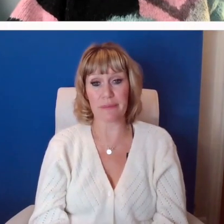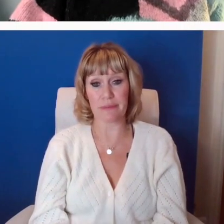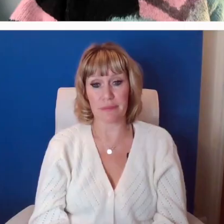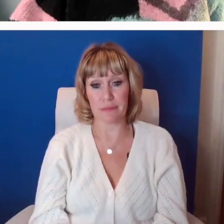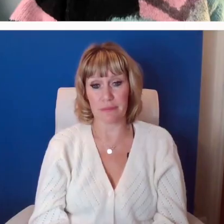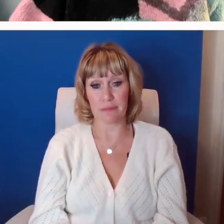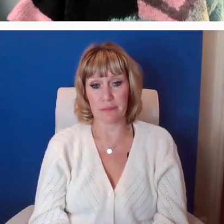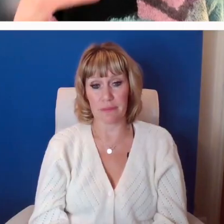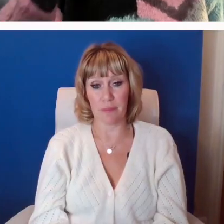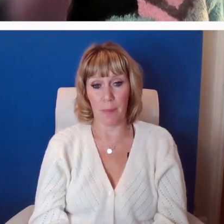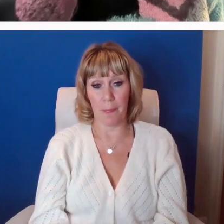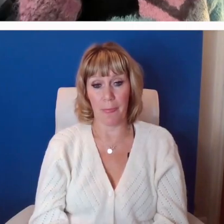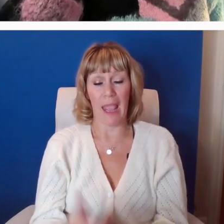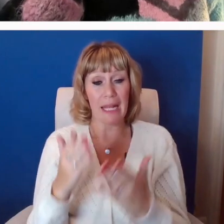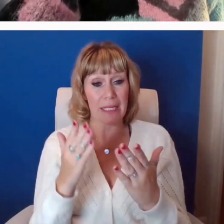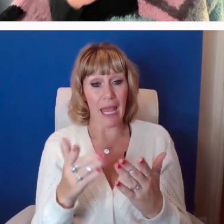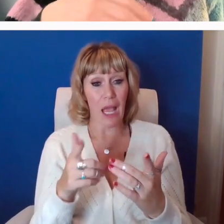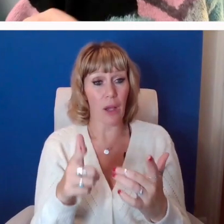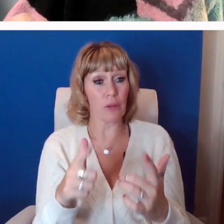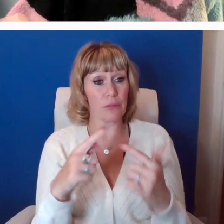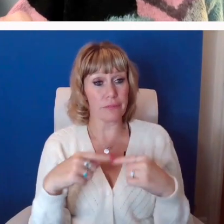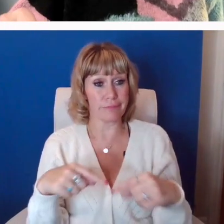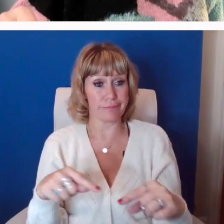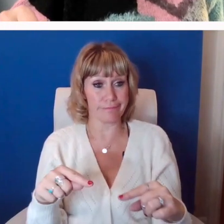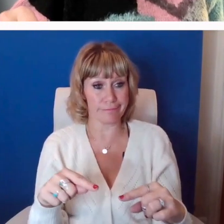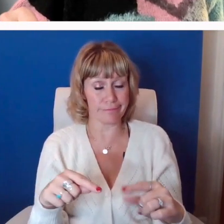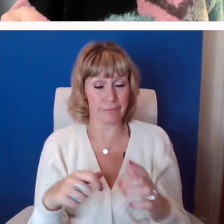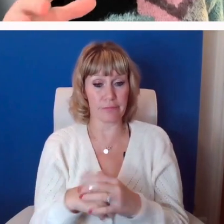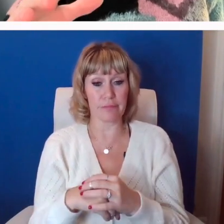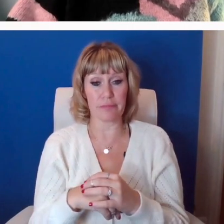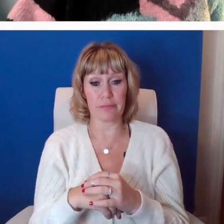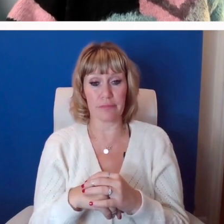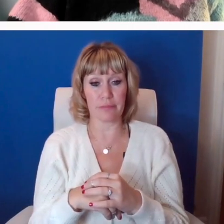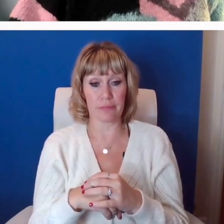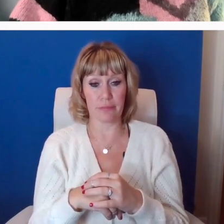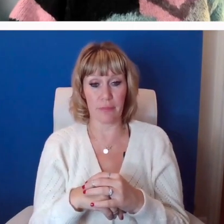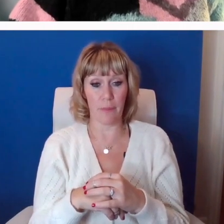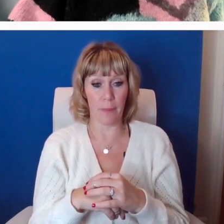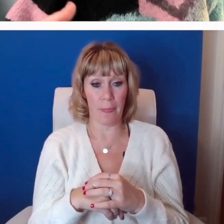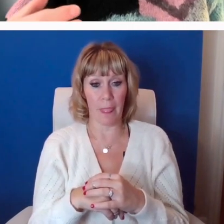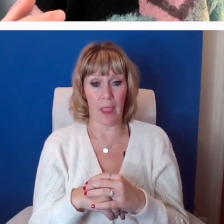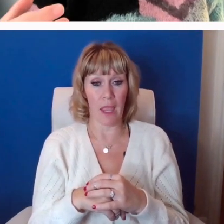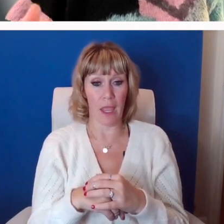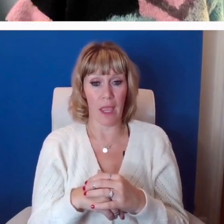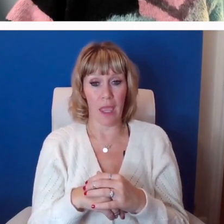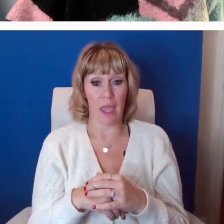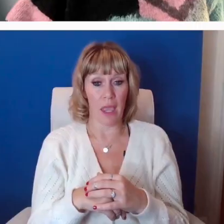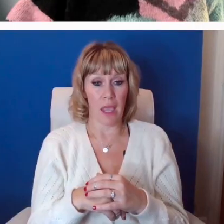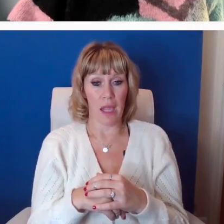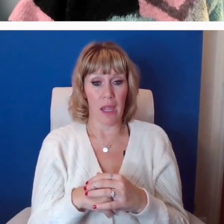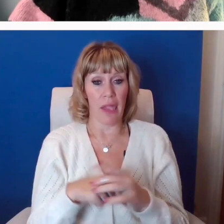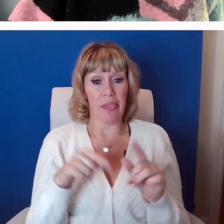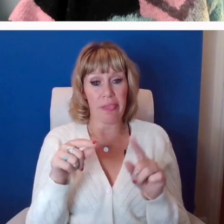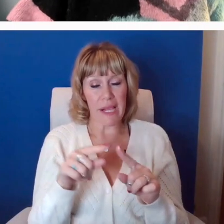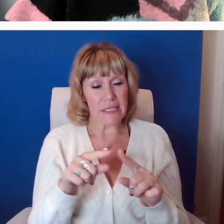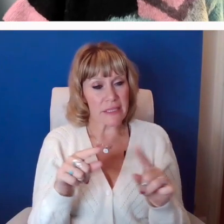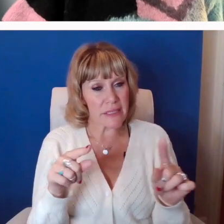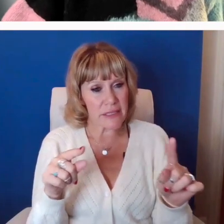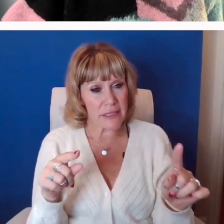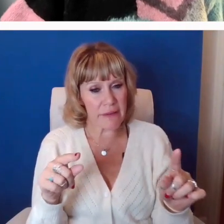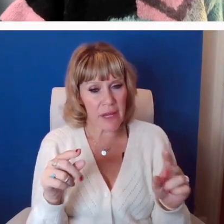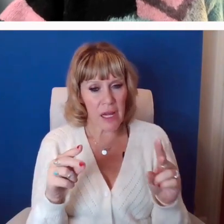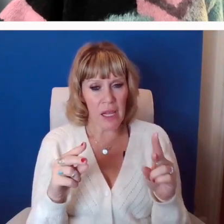And now we move on to, I think, more montage. So again, sort of different types